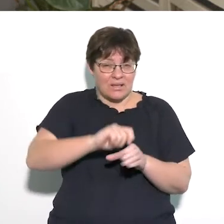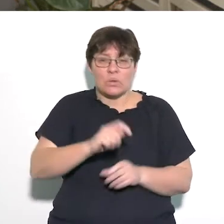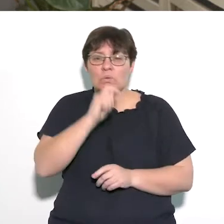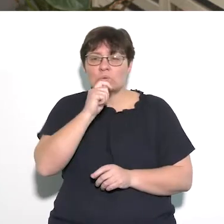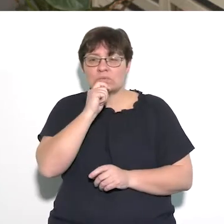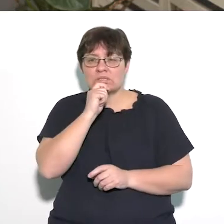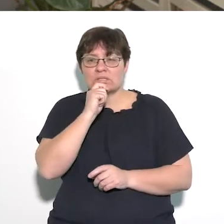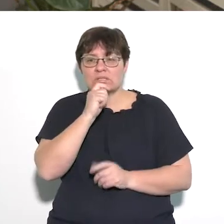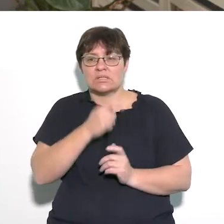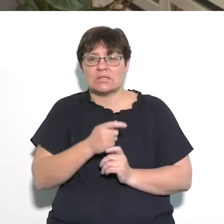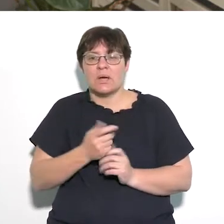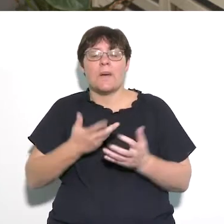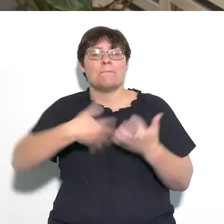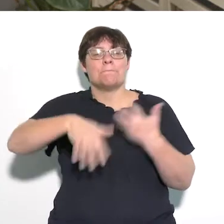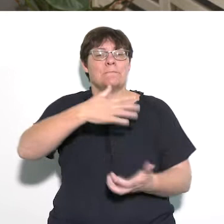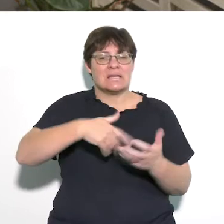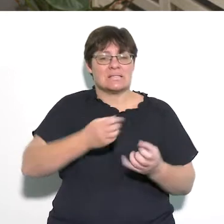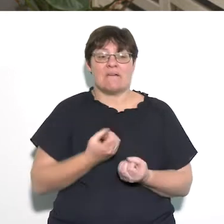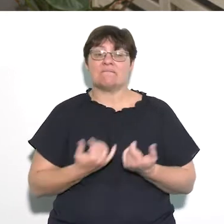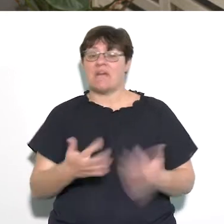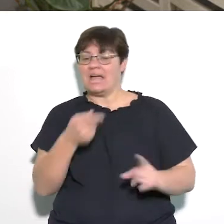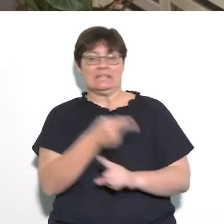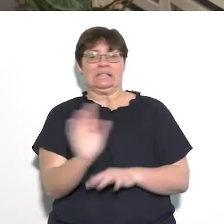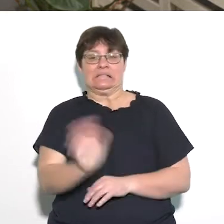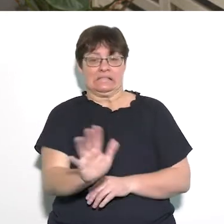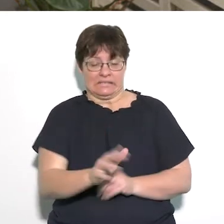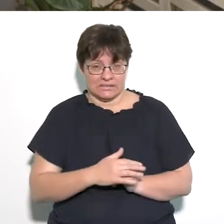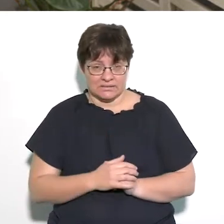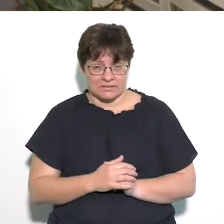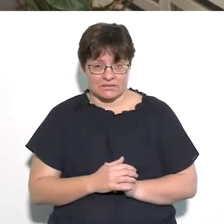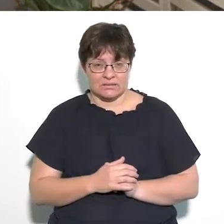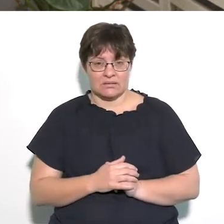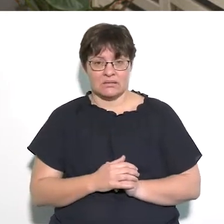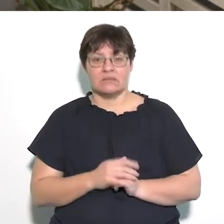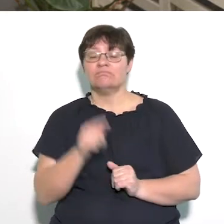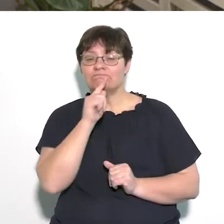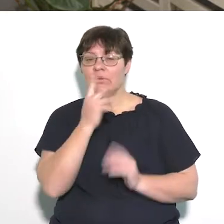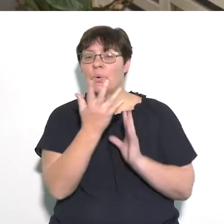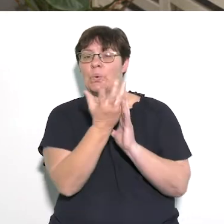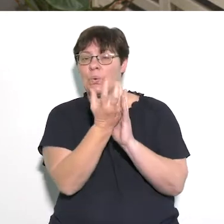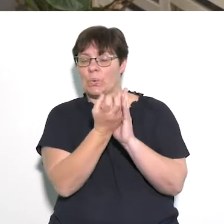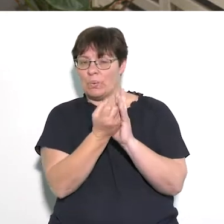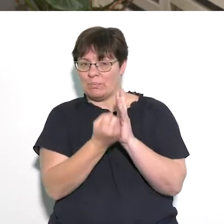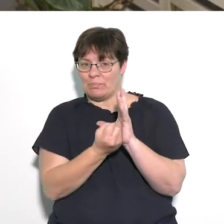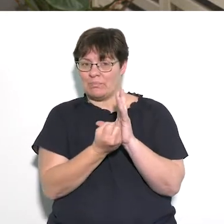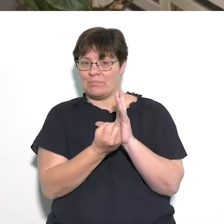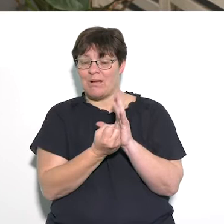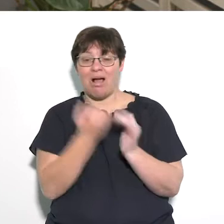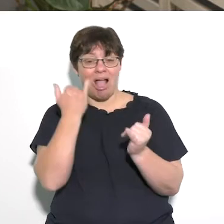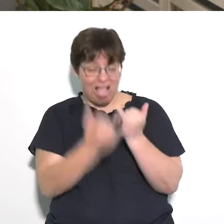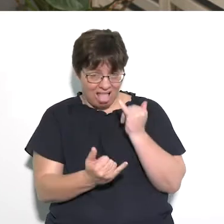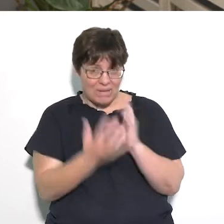please don't use charcoal that is pre-mixed for starting fires fast. The charcoal absorbs the